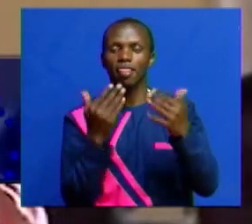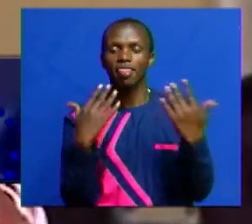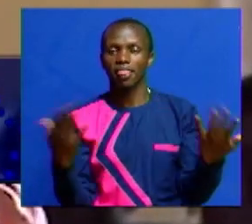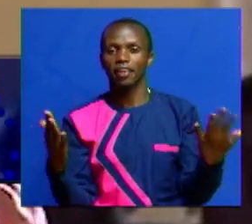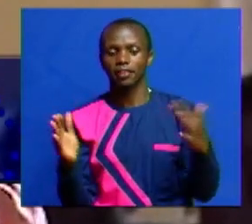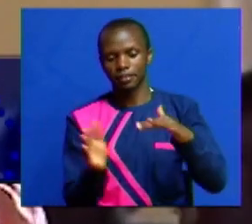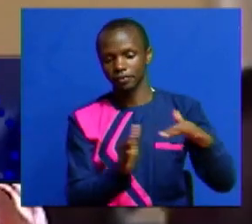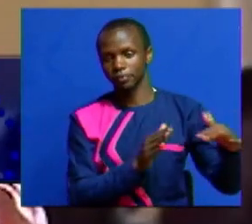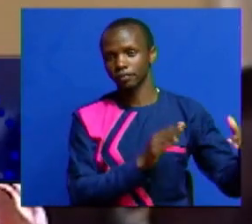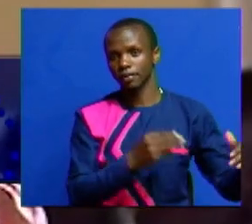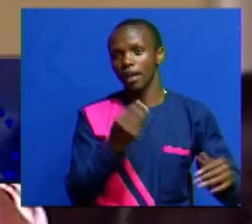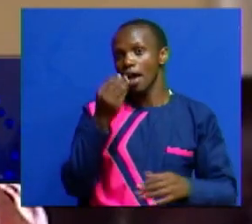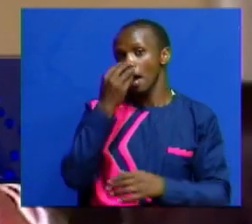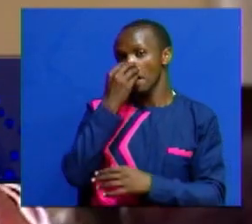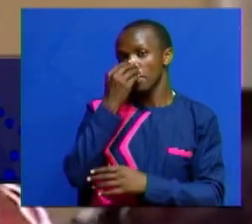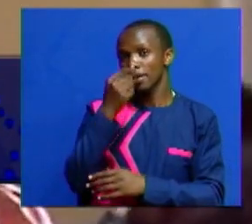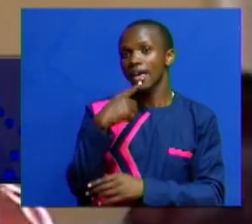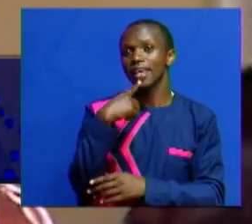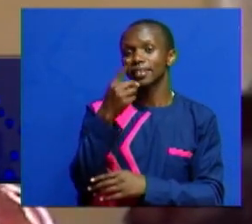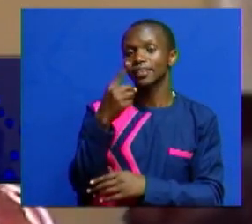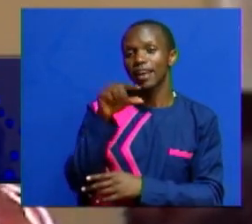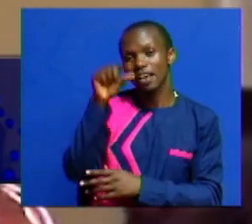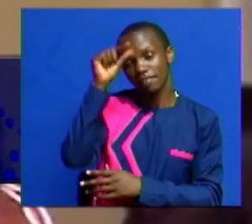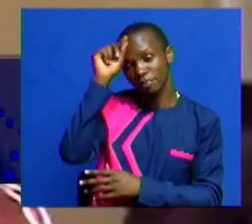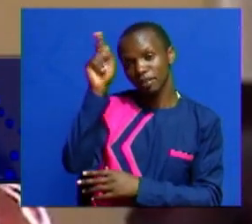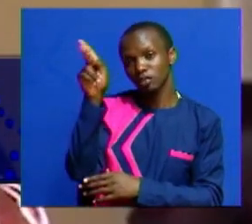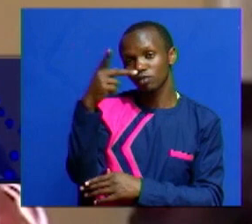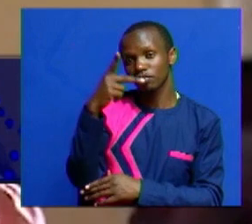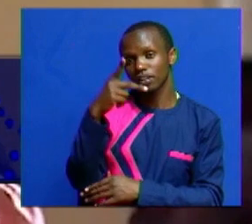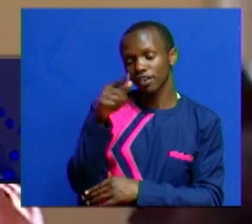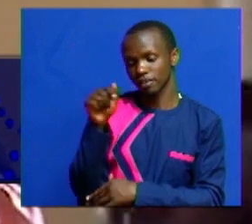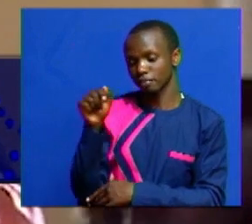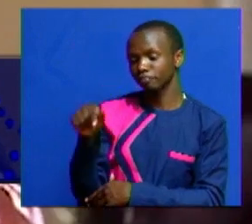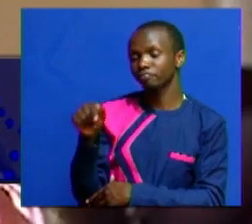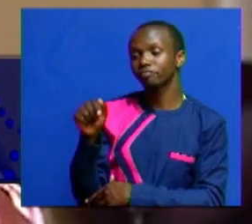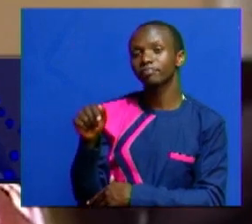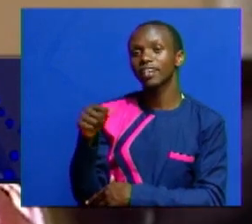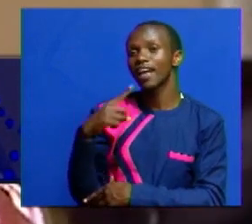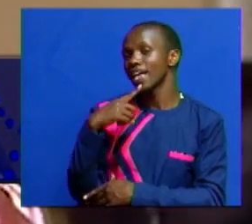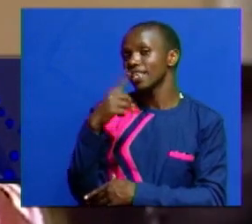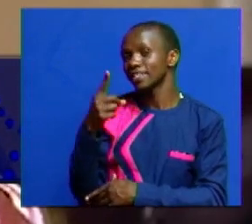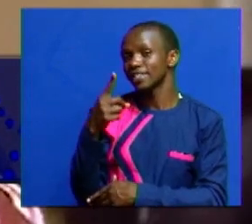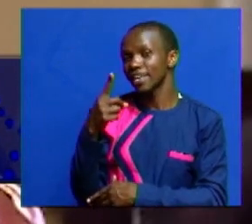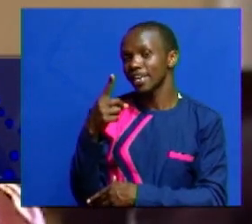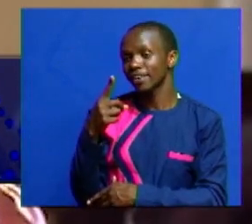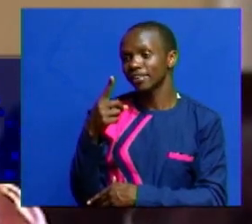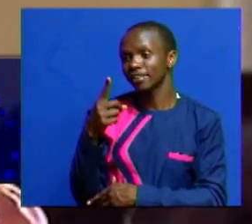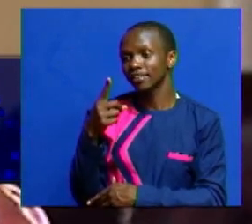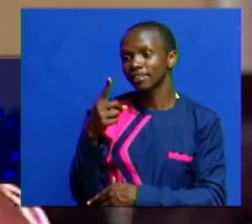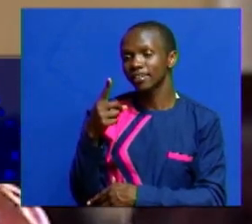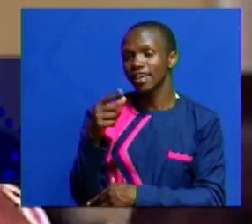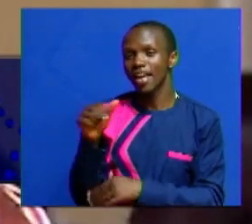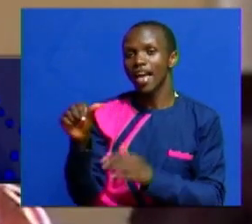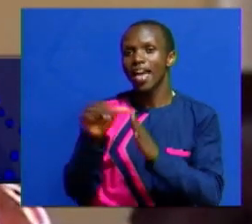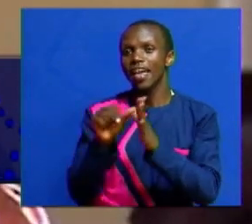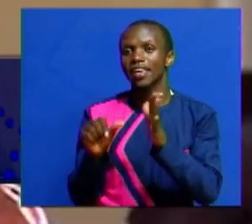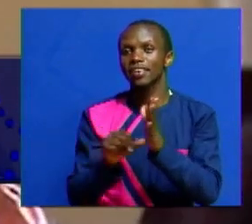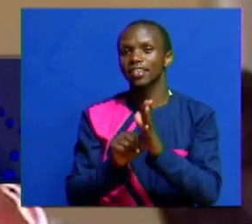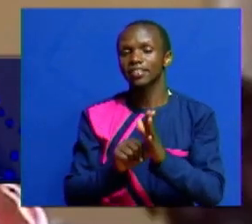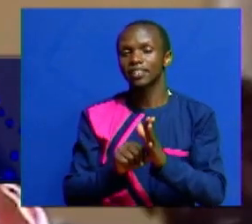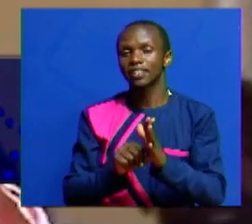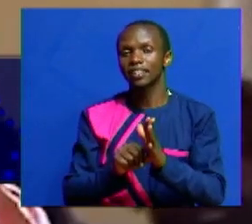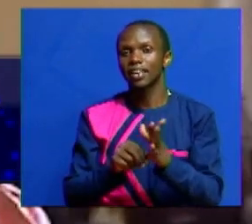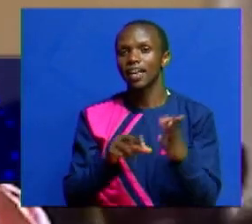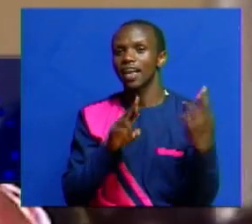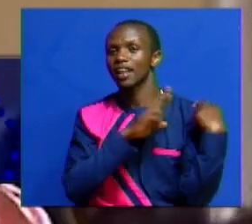say that the government of Kenya, and I have instructed the agencies responsible